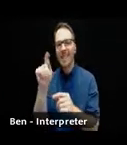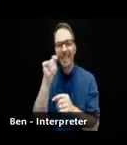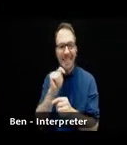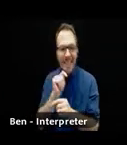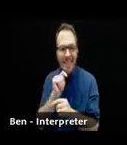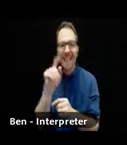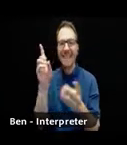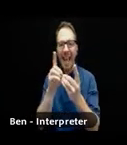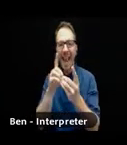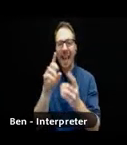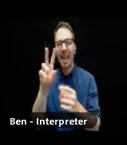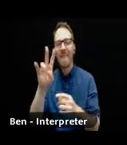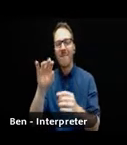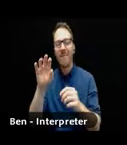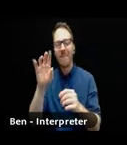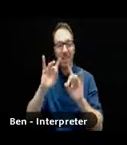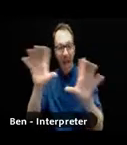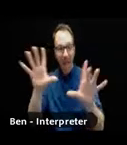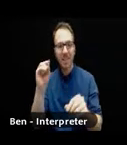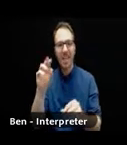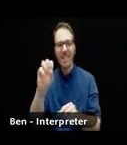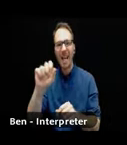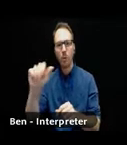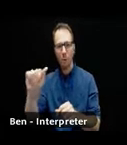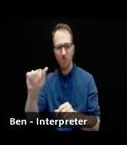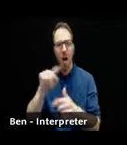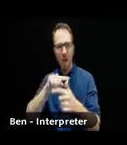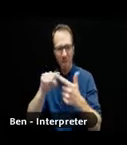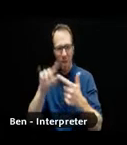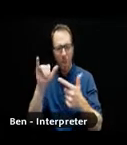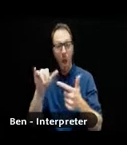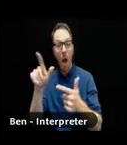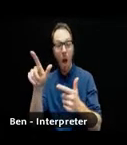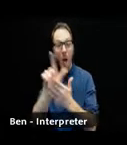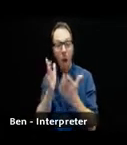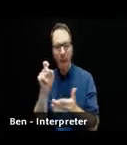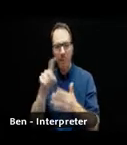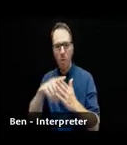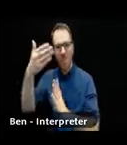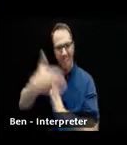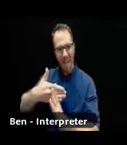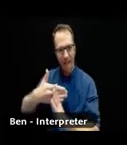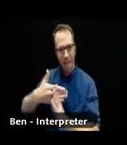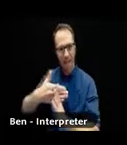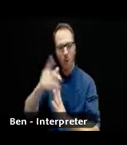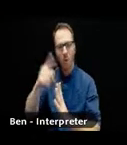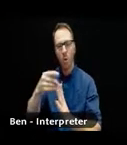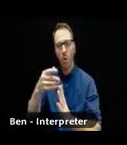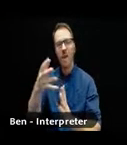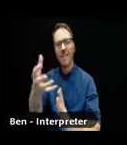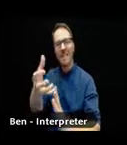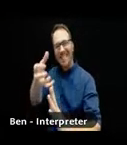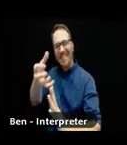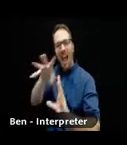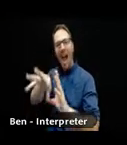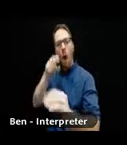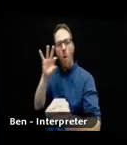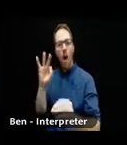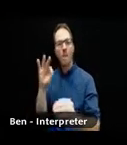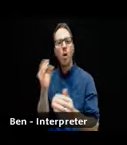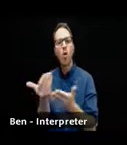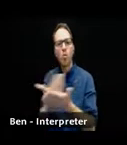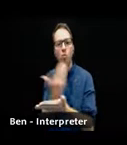assault, and that these are the crimes that actually the prosecutors have to file something to take the case out of restorative justice for the